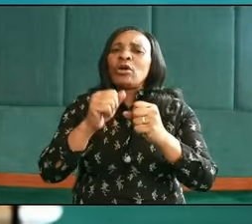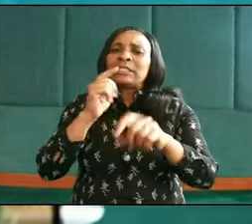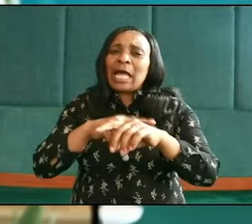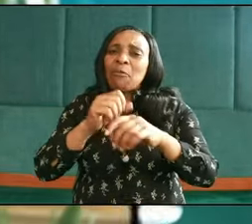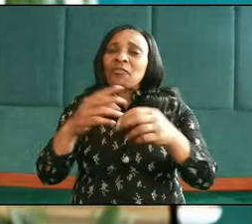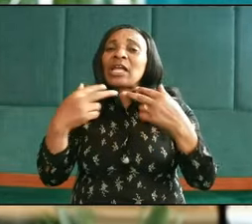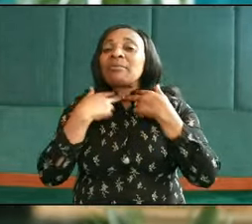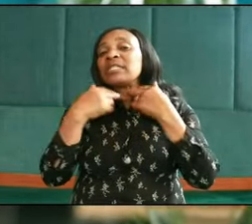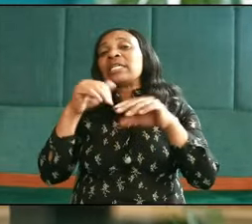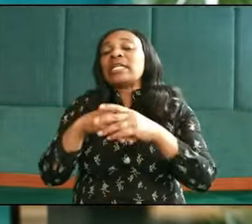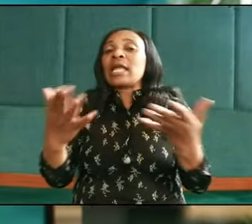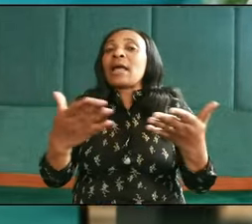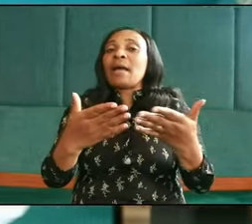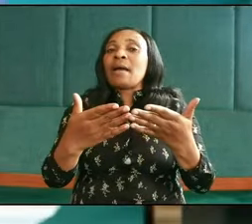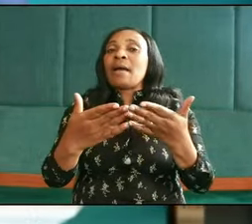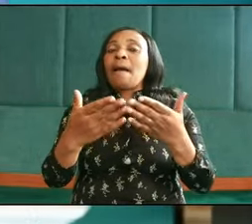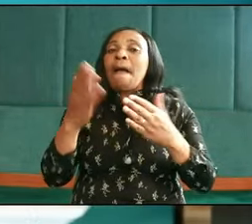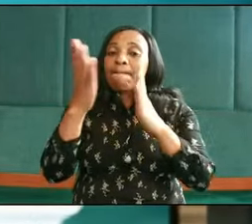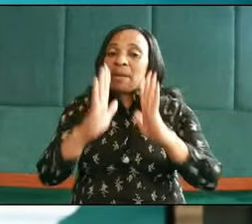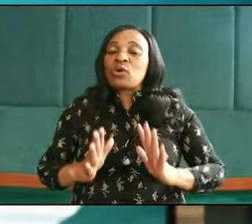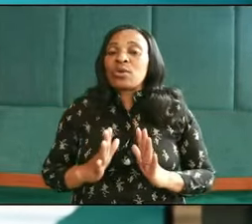in Babylon, in the